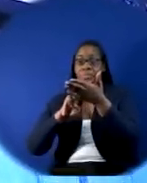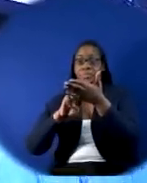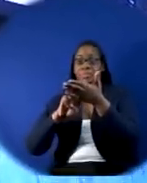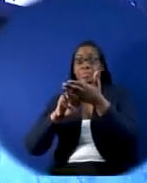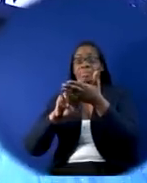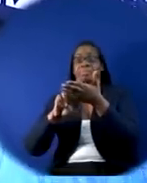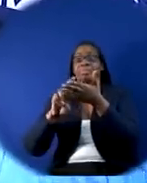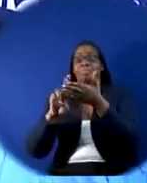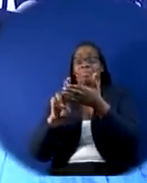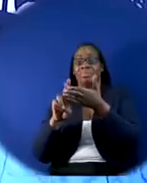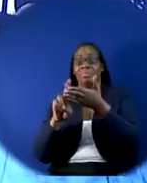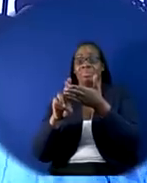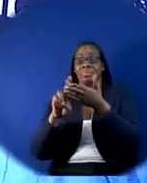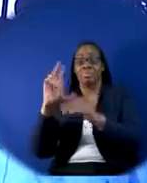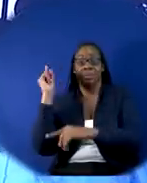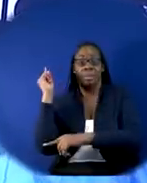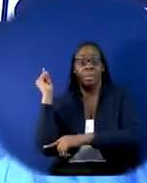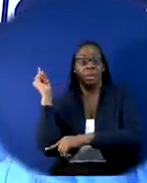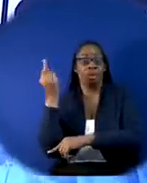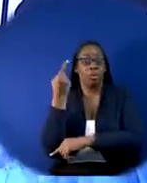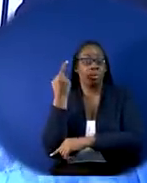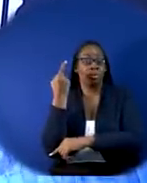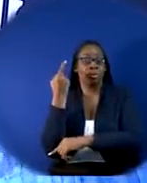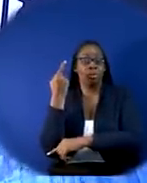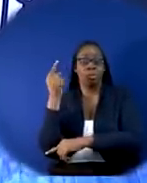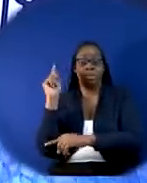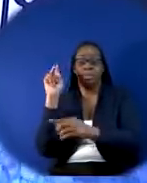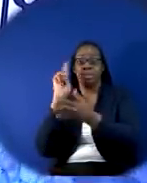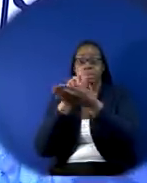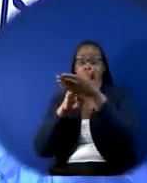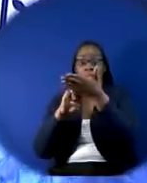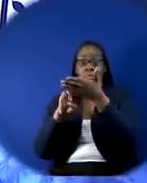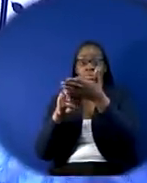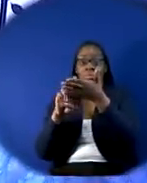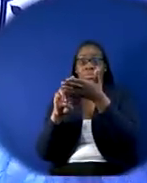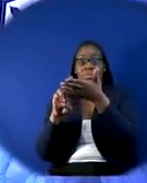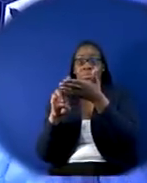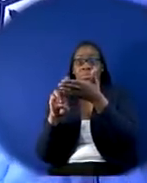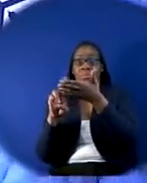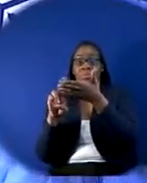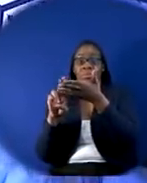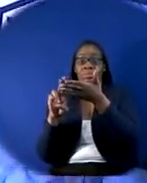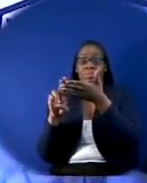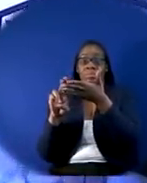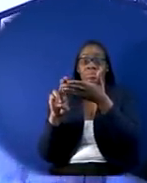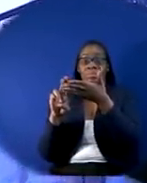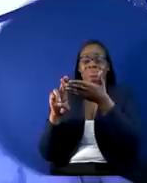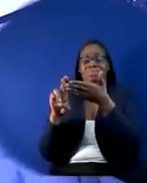righteous. God bless you. None but the